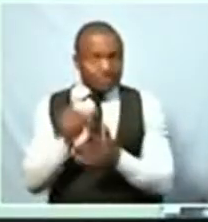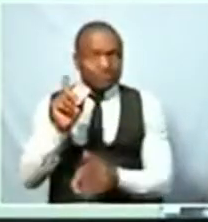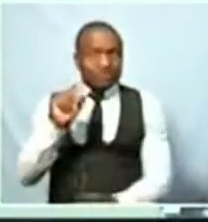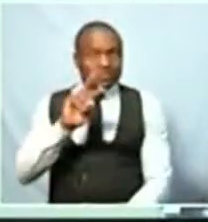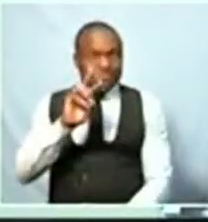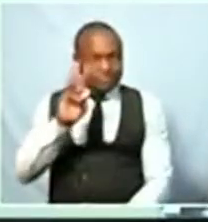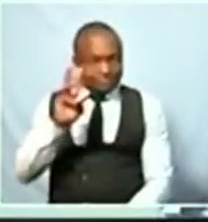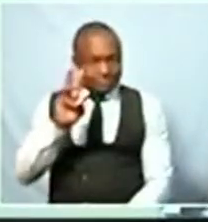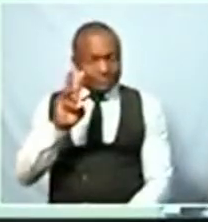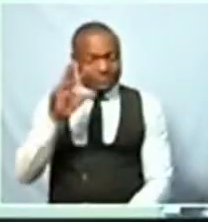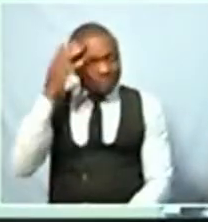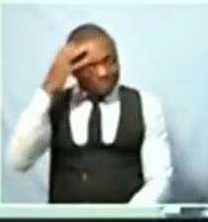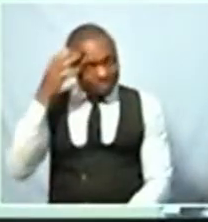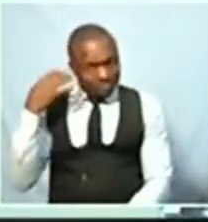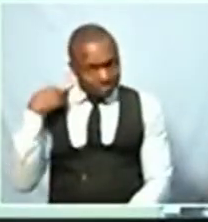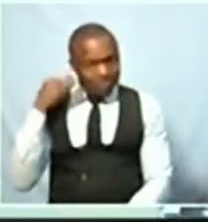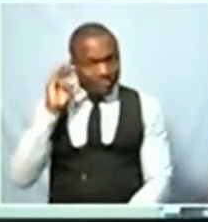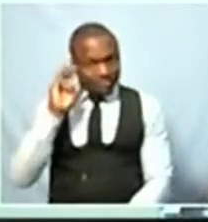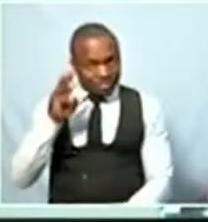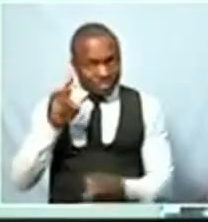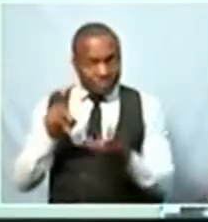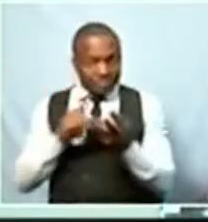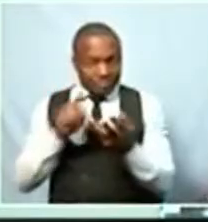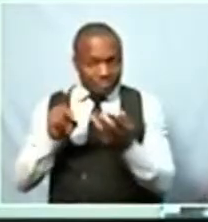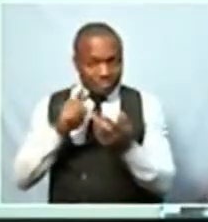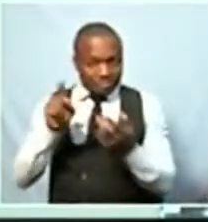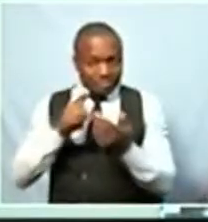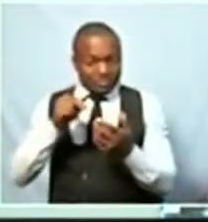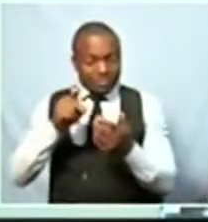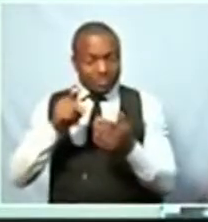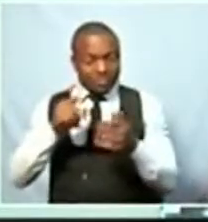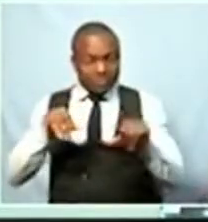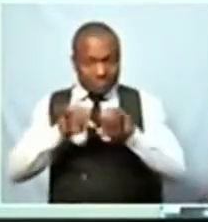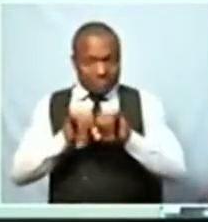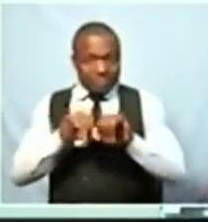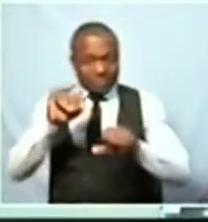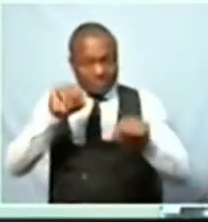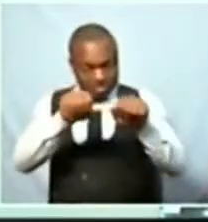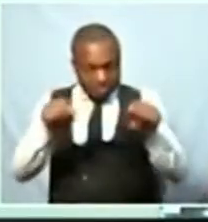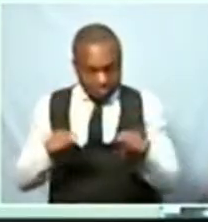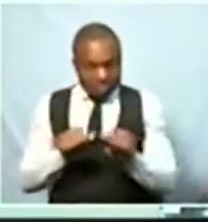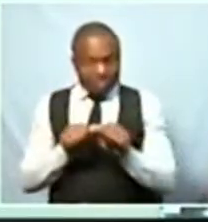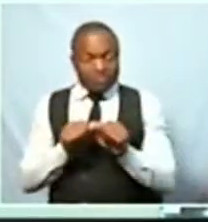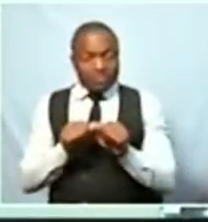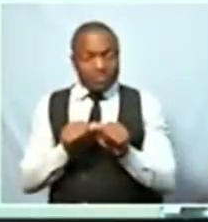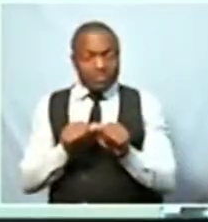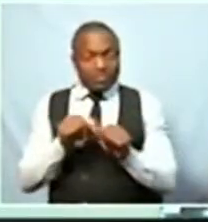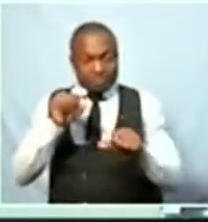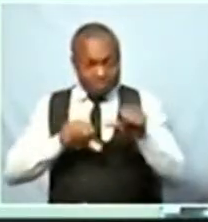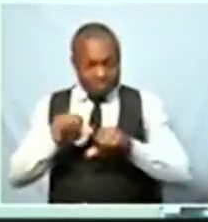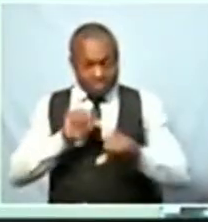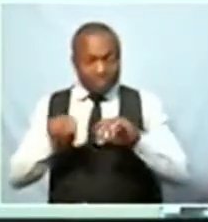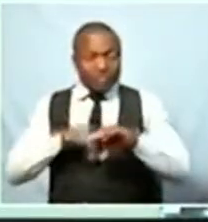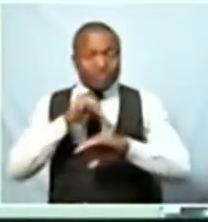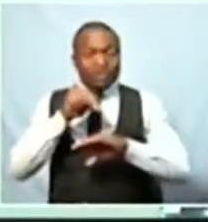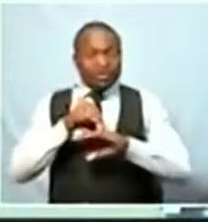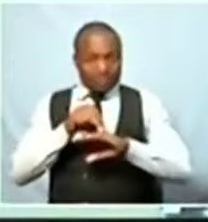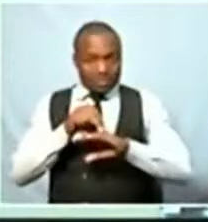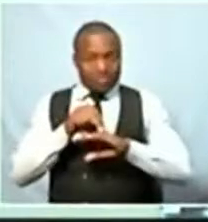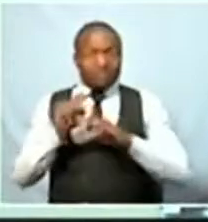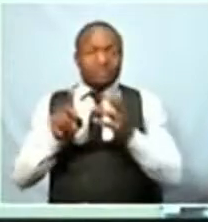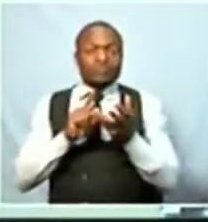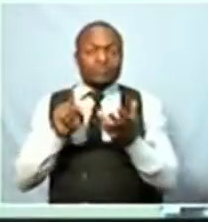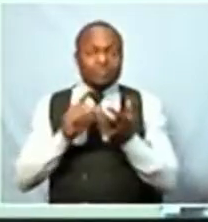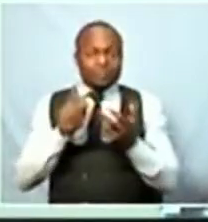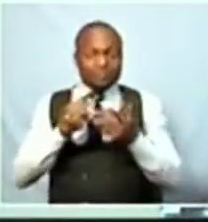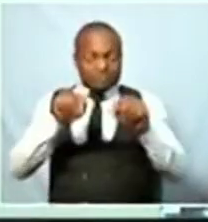2026, the office will prioritize audits in critical areas of national importance, such as audit of revenue and the social